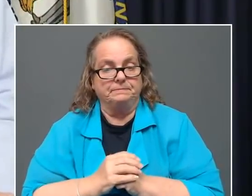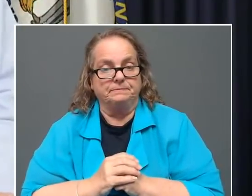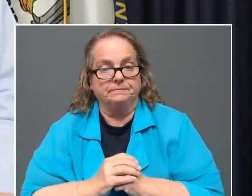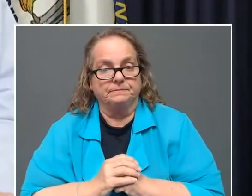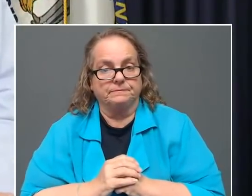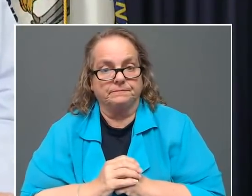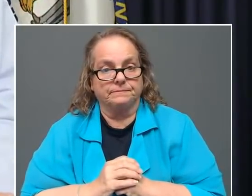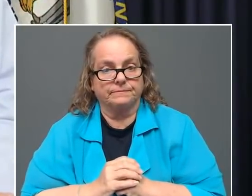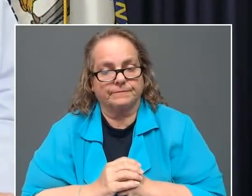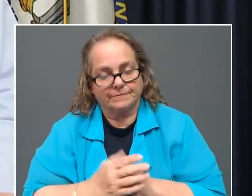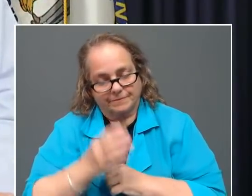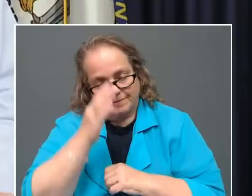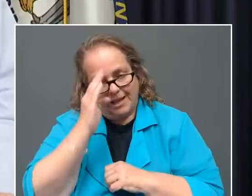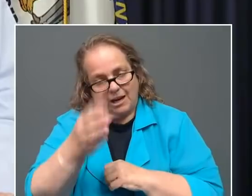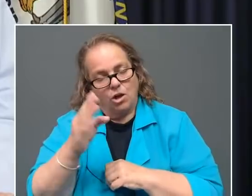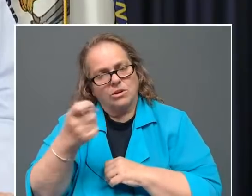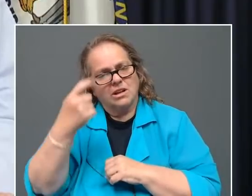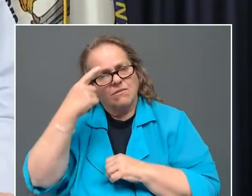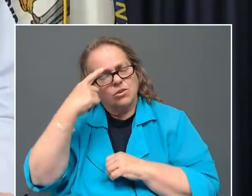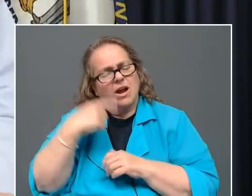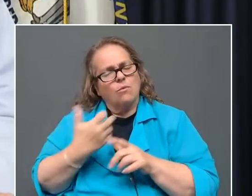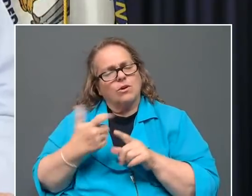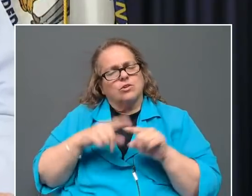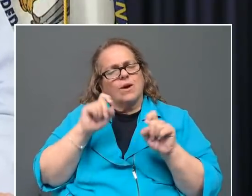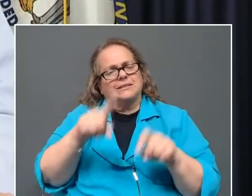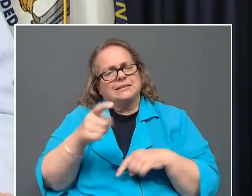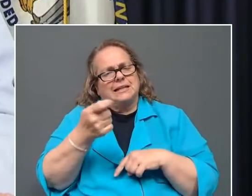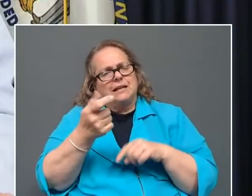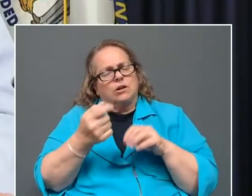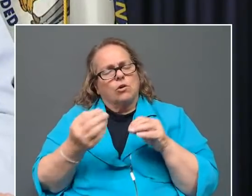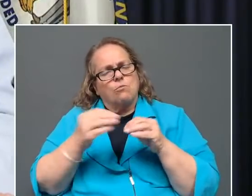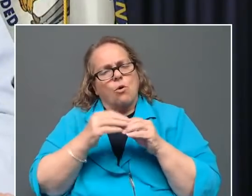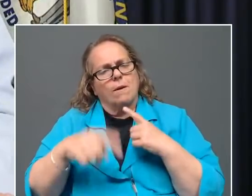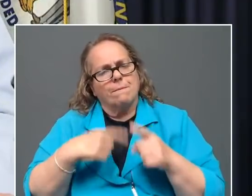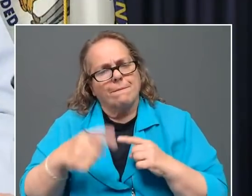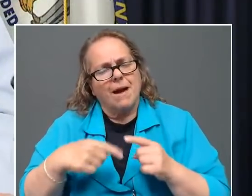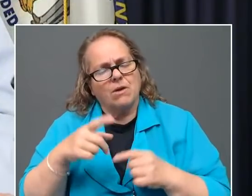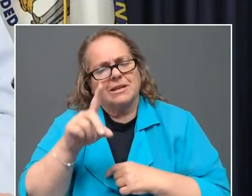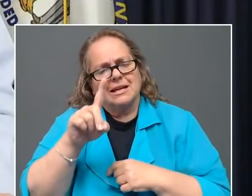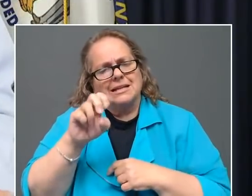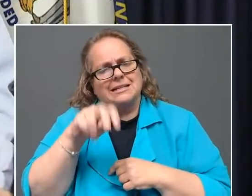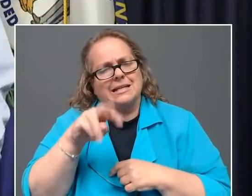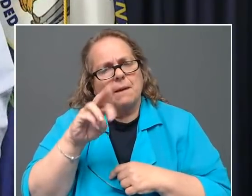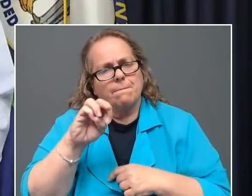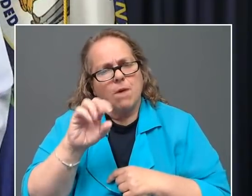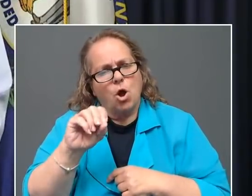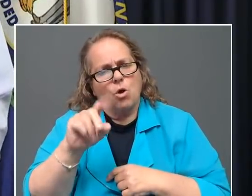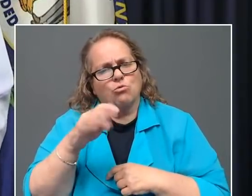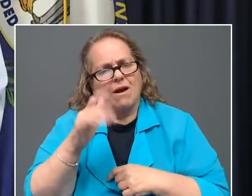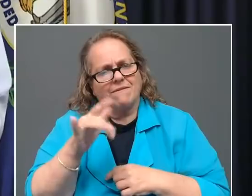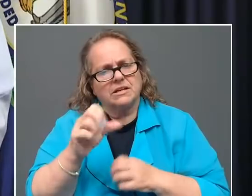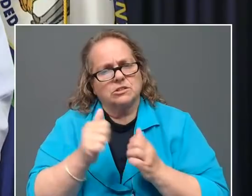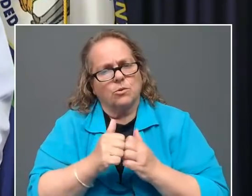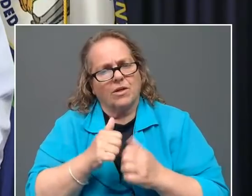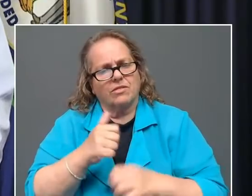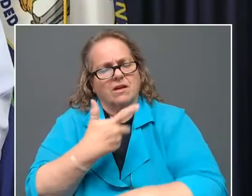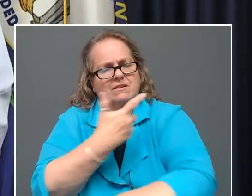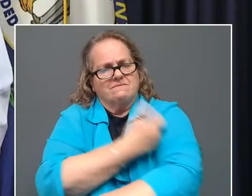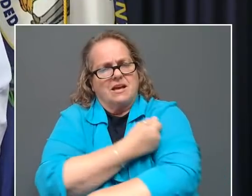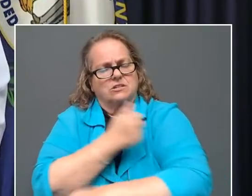Hi there, Governor. I wanted to ask a little bit more about the demographics with vaccines, specifically with the